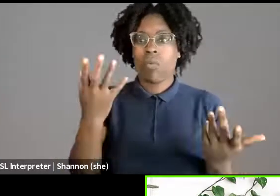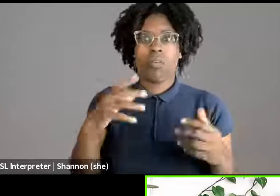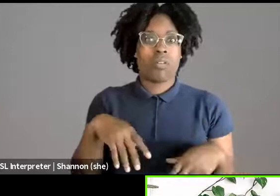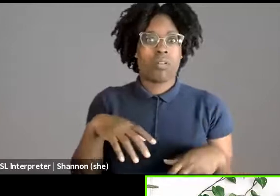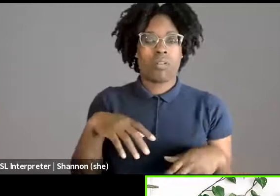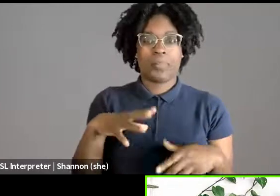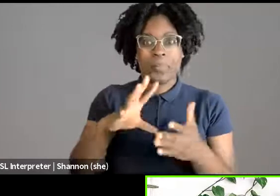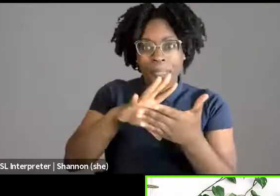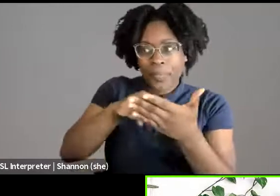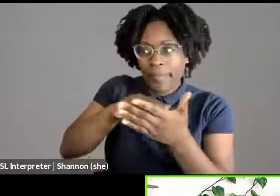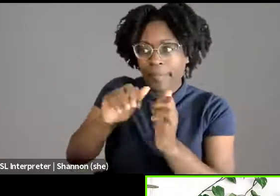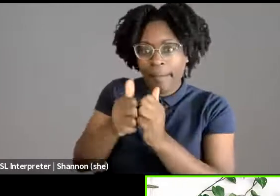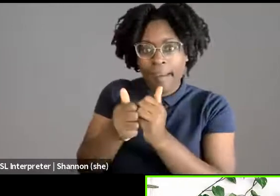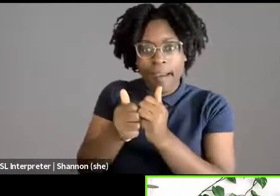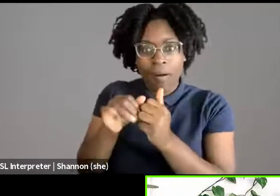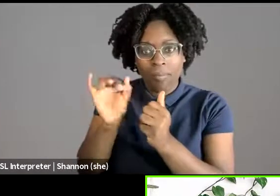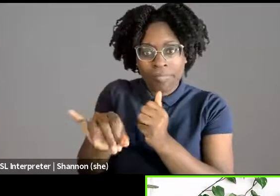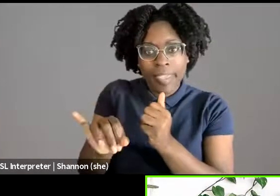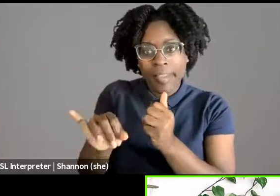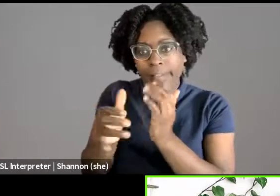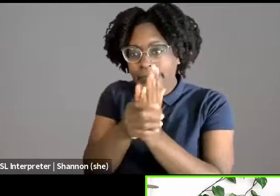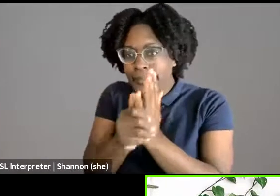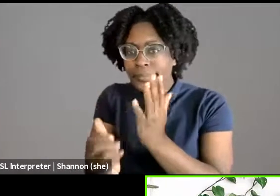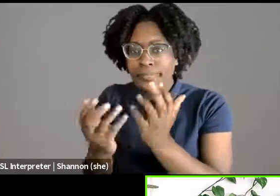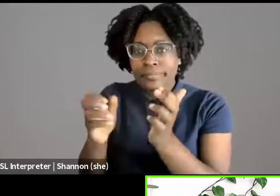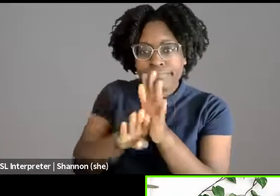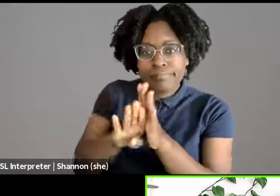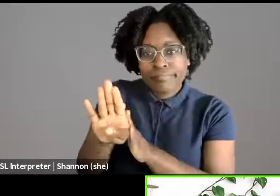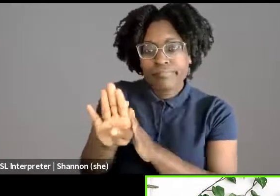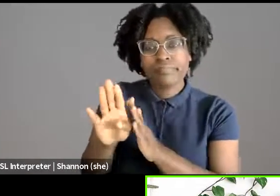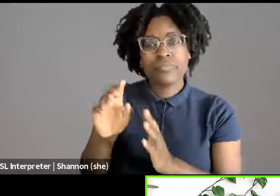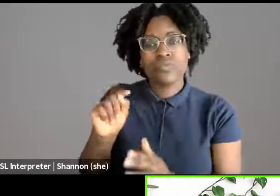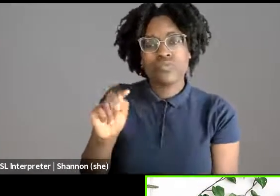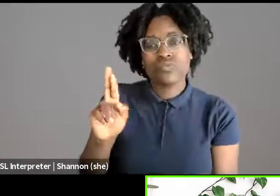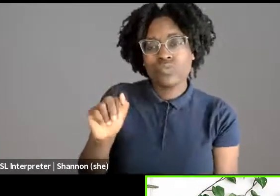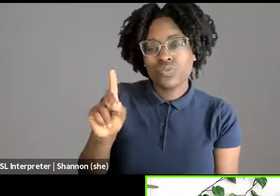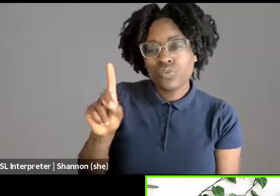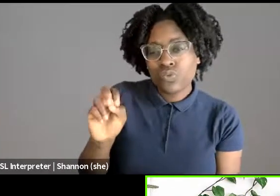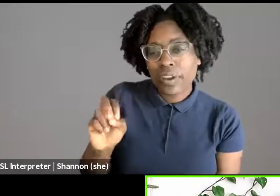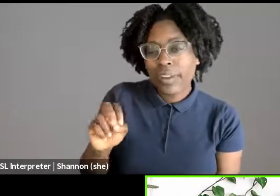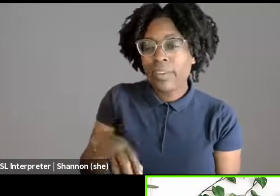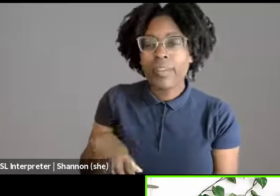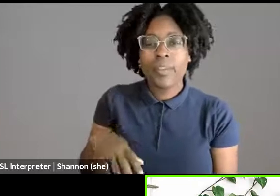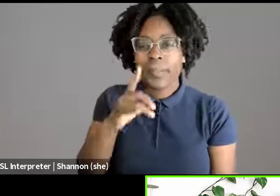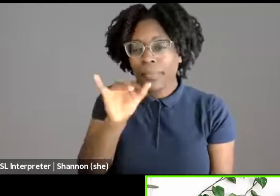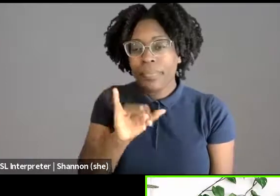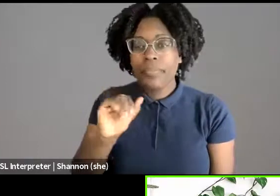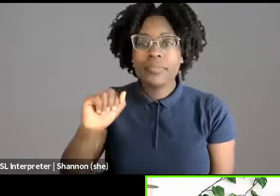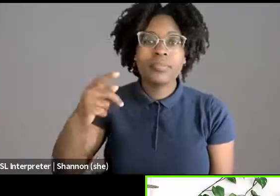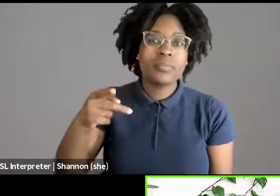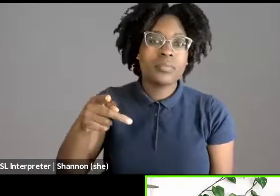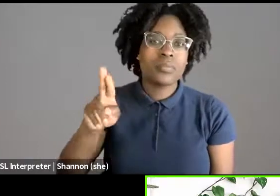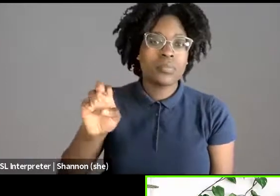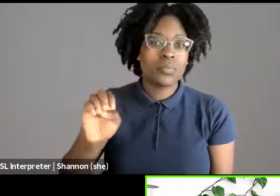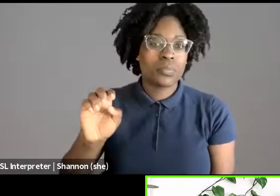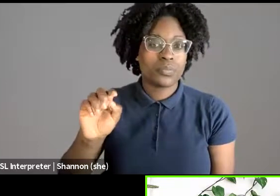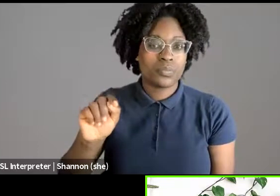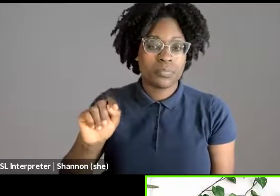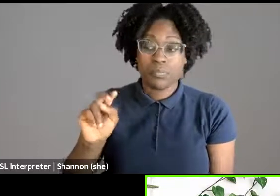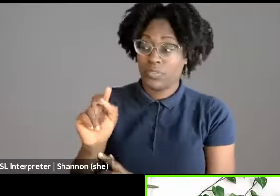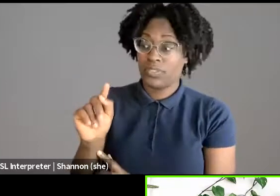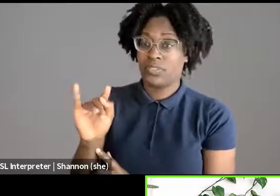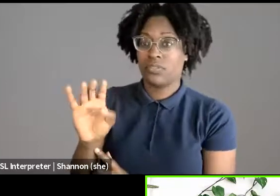talk about ways that we can collaborate on helping recruit for those programs or advertise them to our